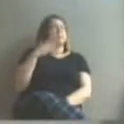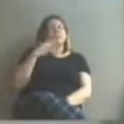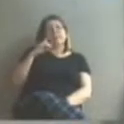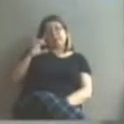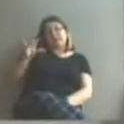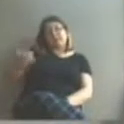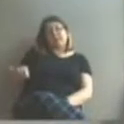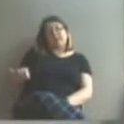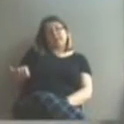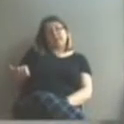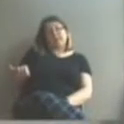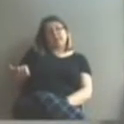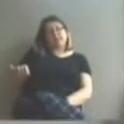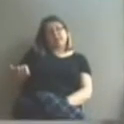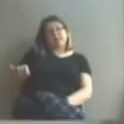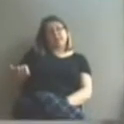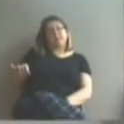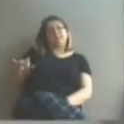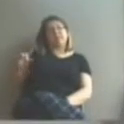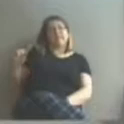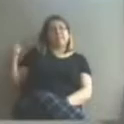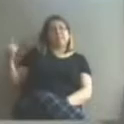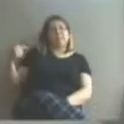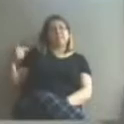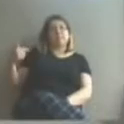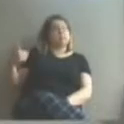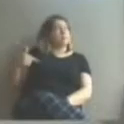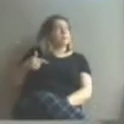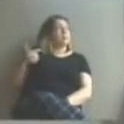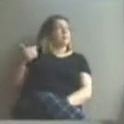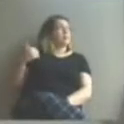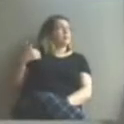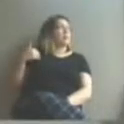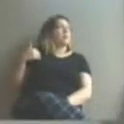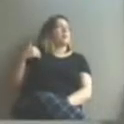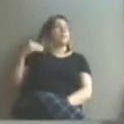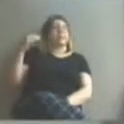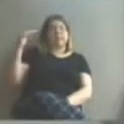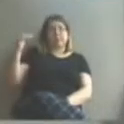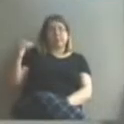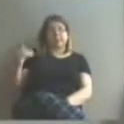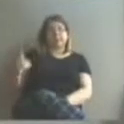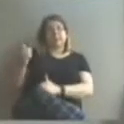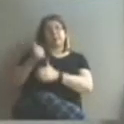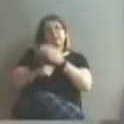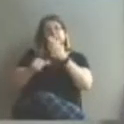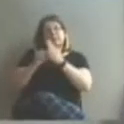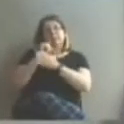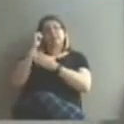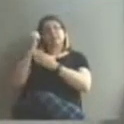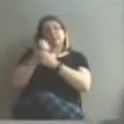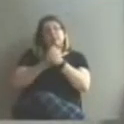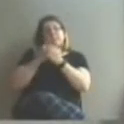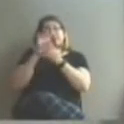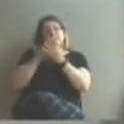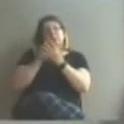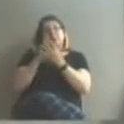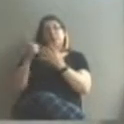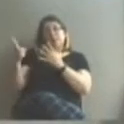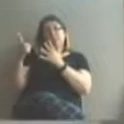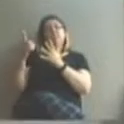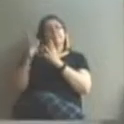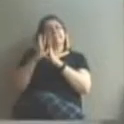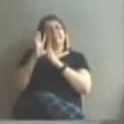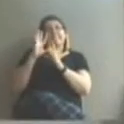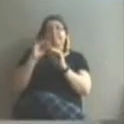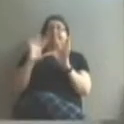that. That's the first one we've had all night where we went through every page, every chart. Obviously, you spent a lot of time on